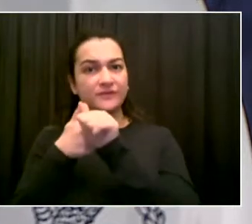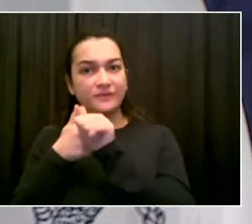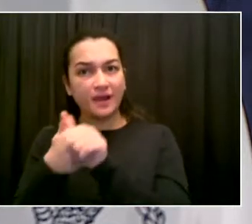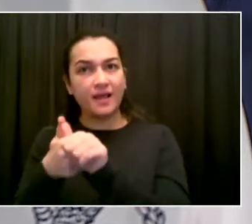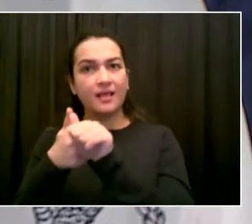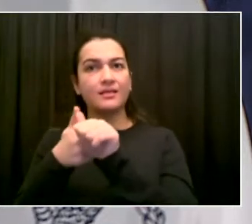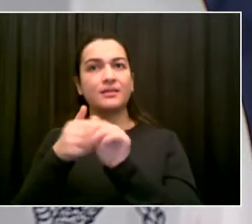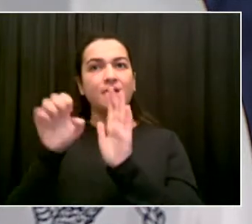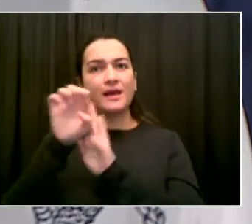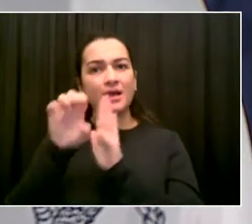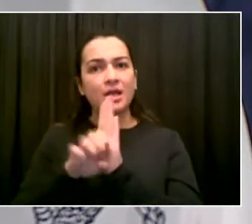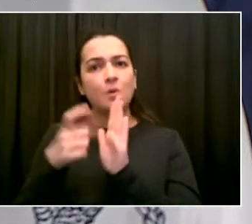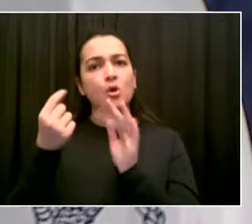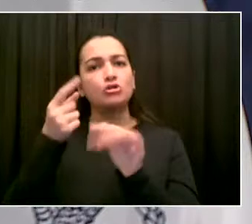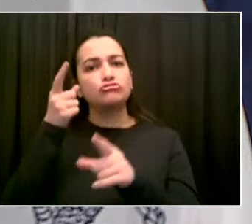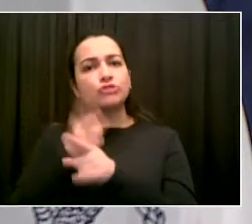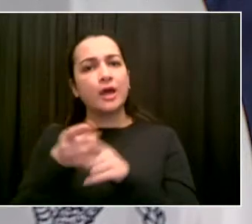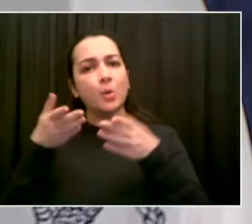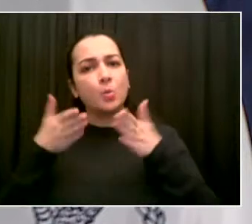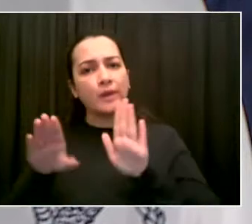The story also touches on